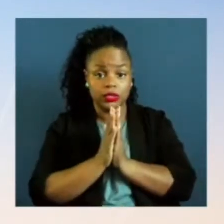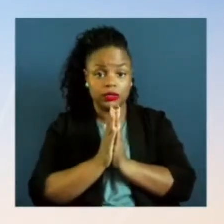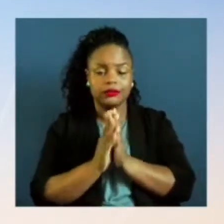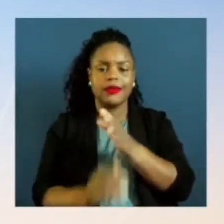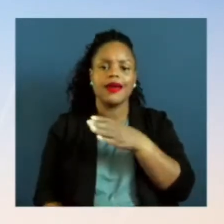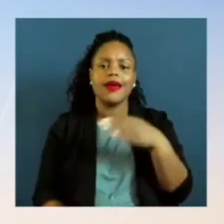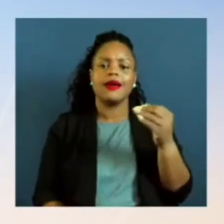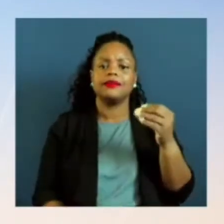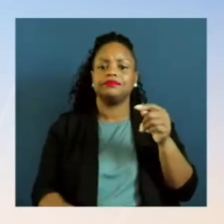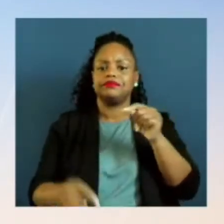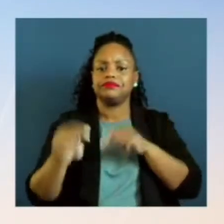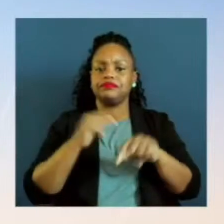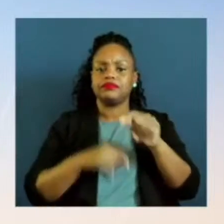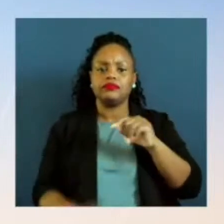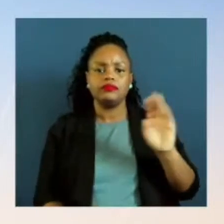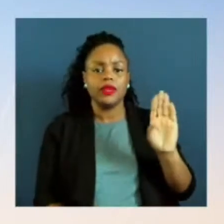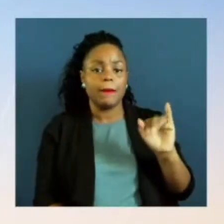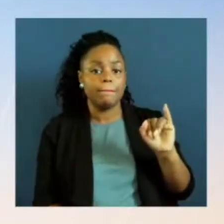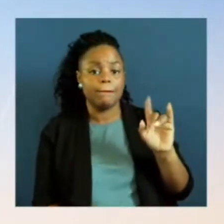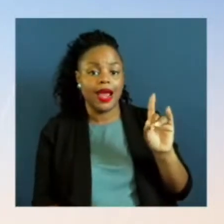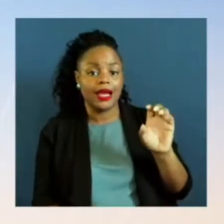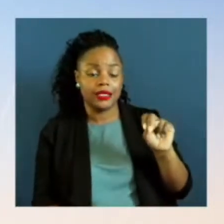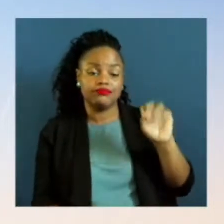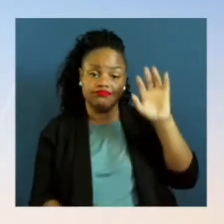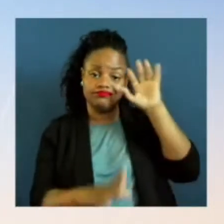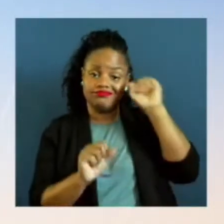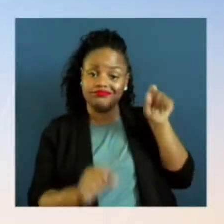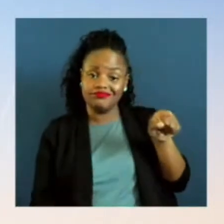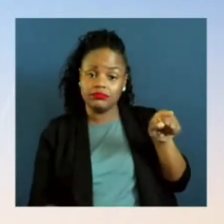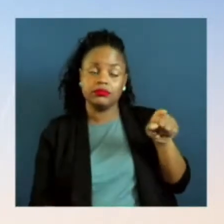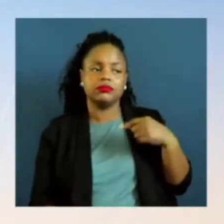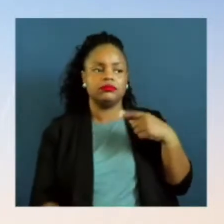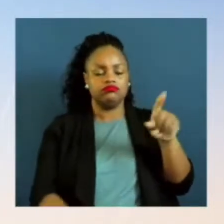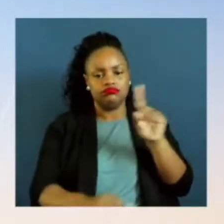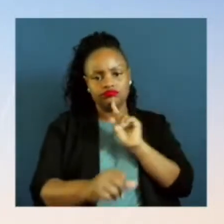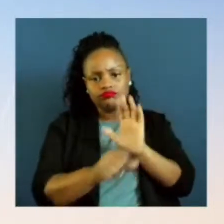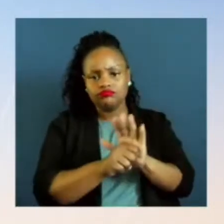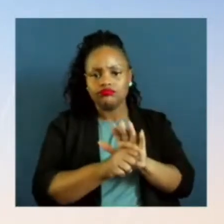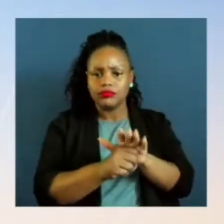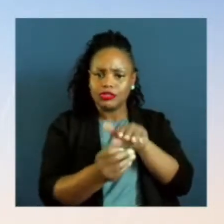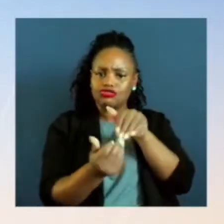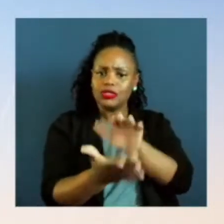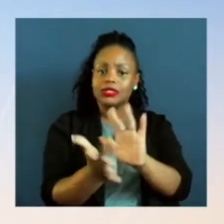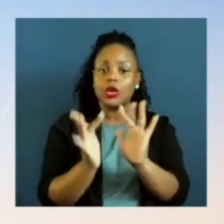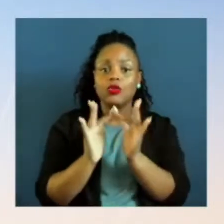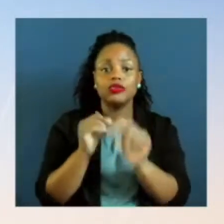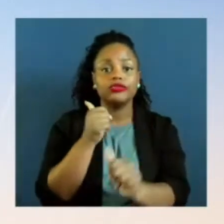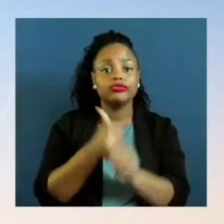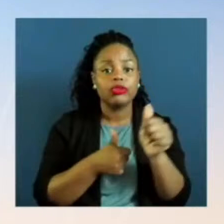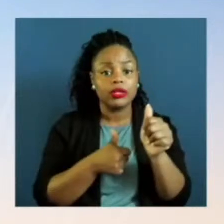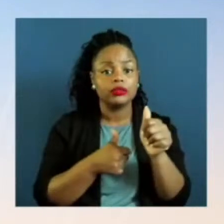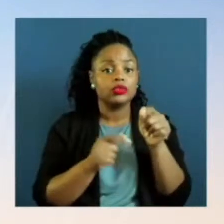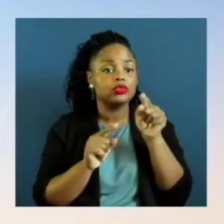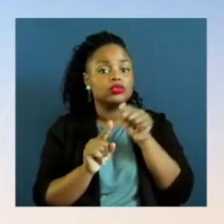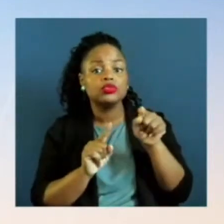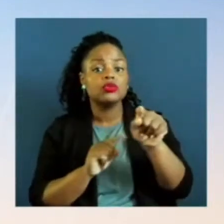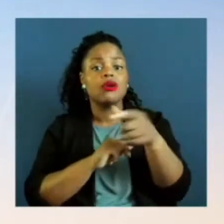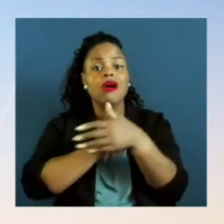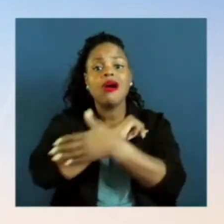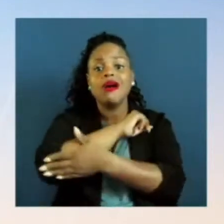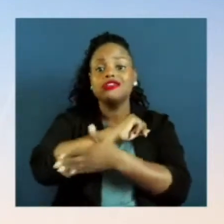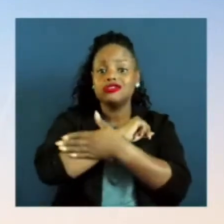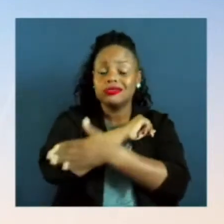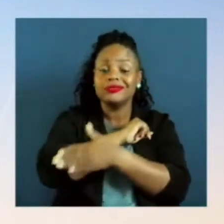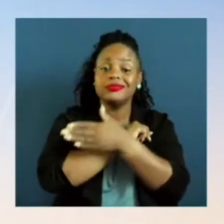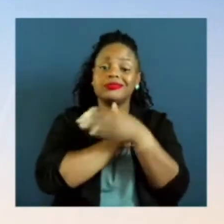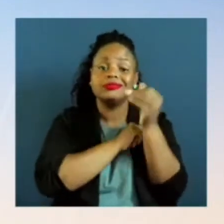committed to addressing cyber threats to the country. And indeed, as I mentioned, last week, President Biden hosted executives from technology